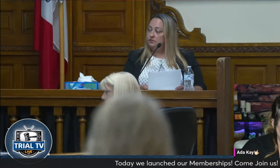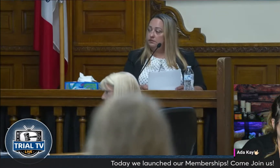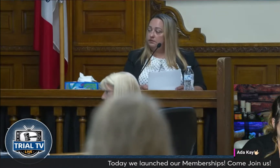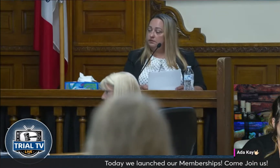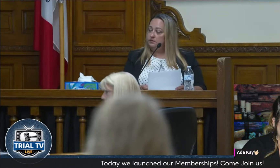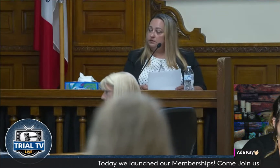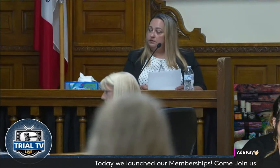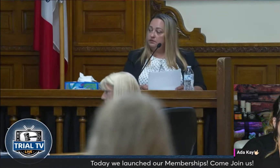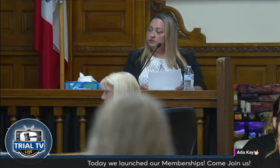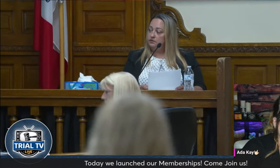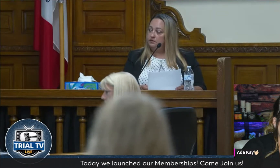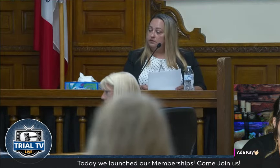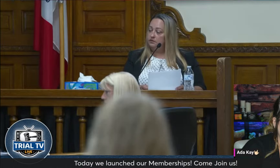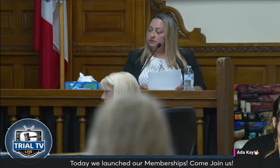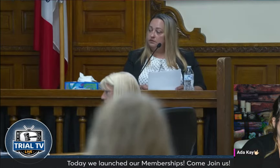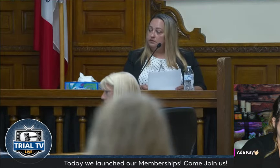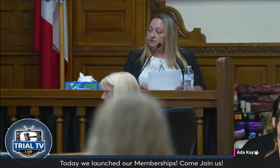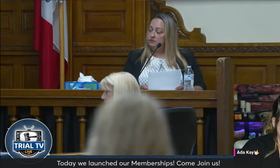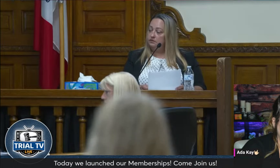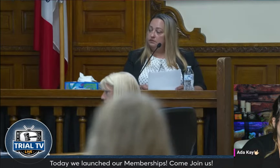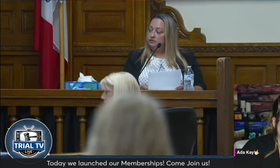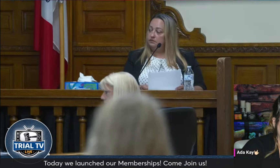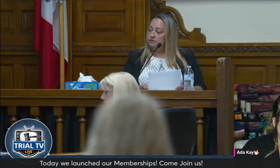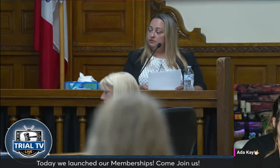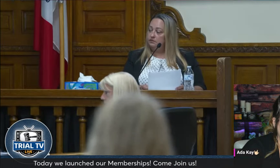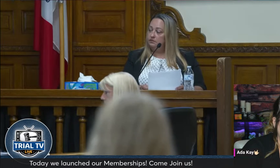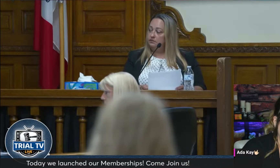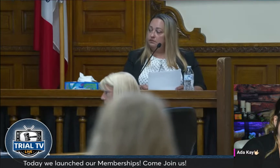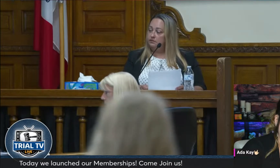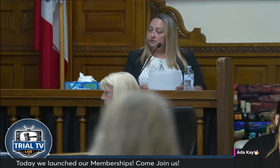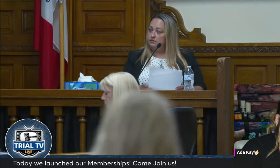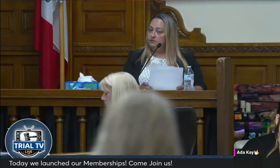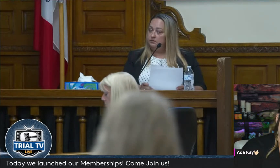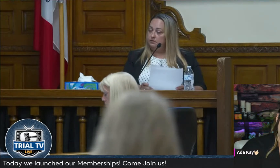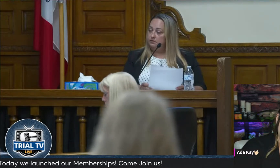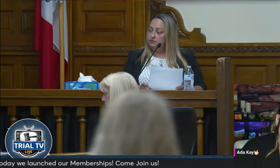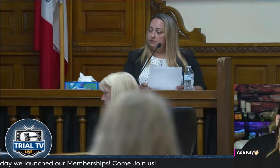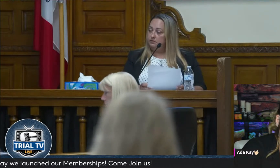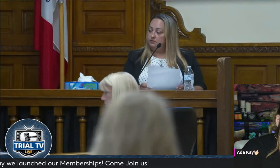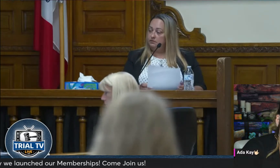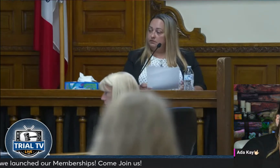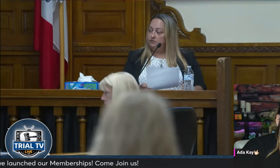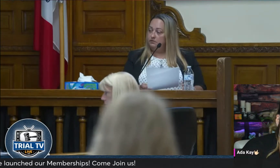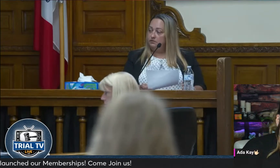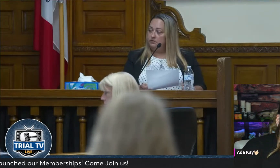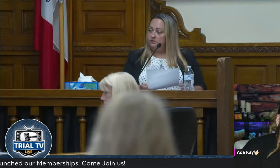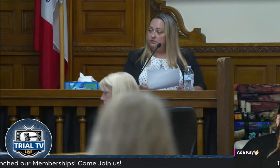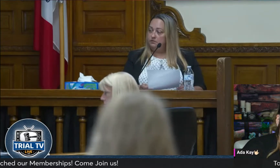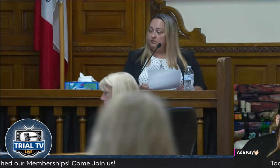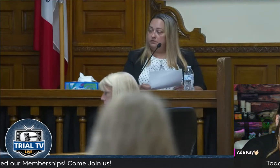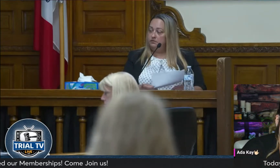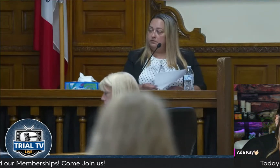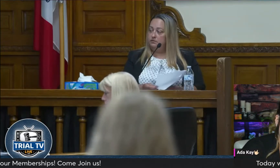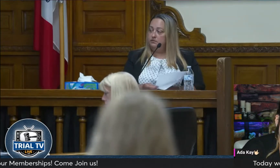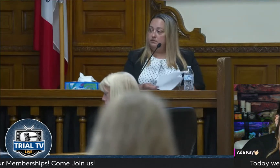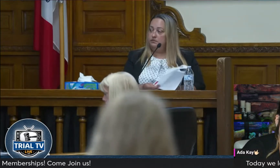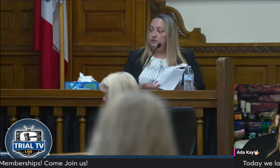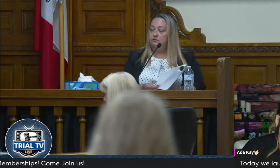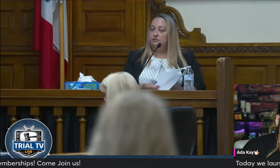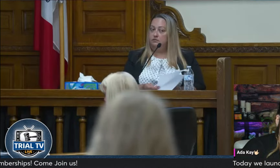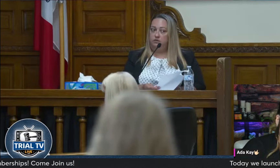It would be in the mucus in his nose. He's got hair in his nose. I mean, all those different